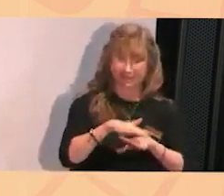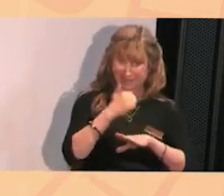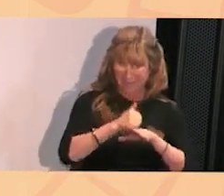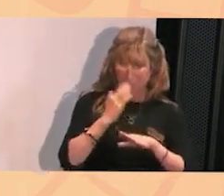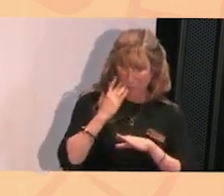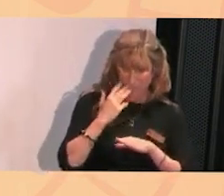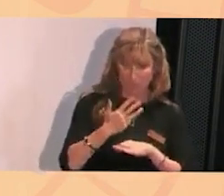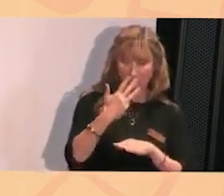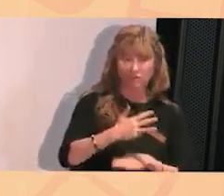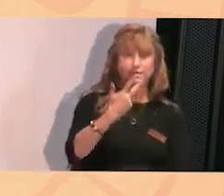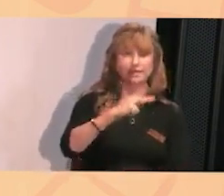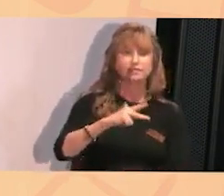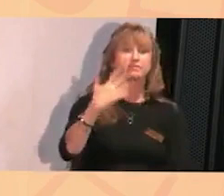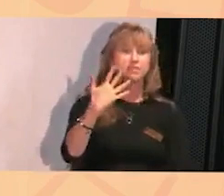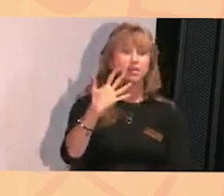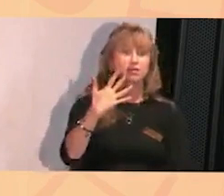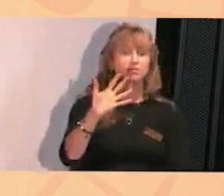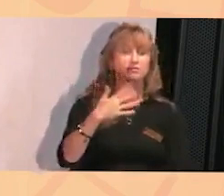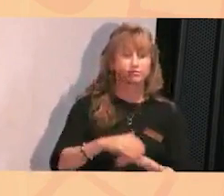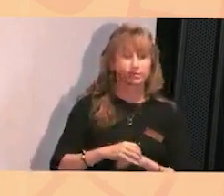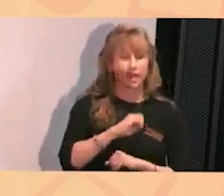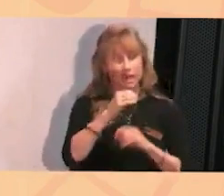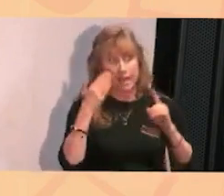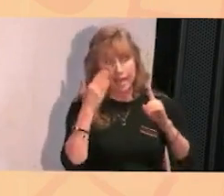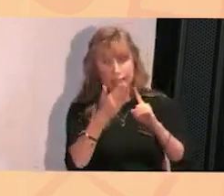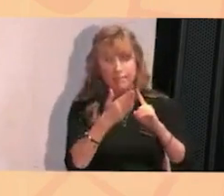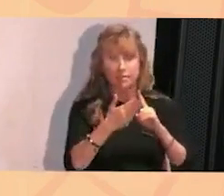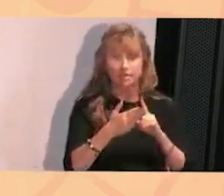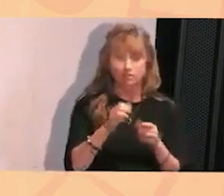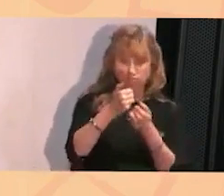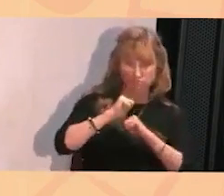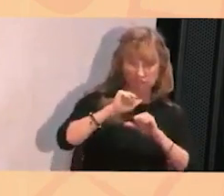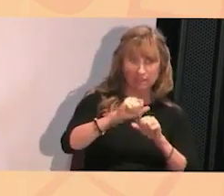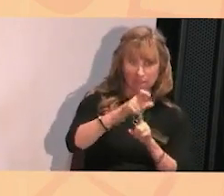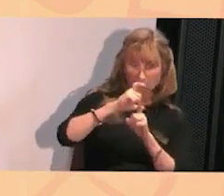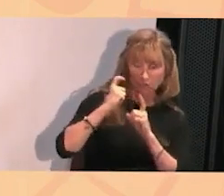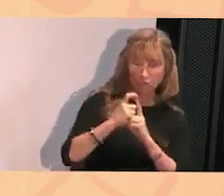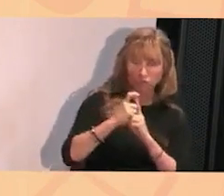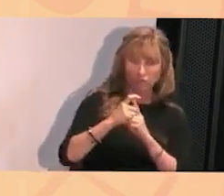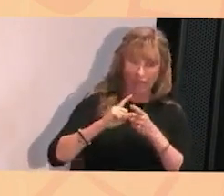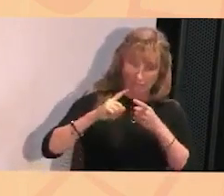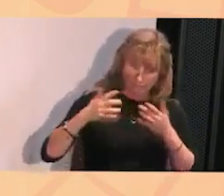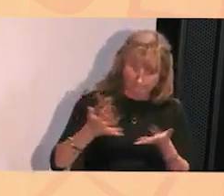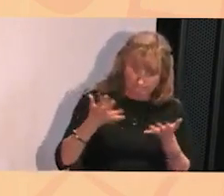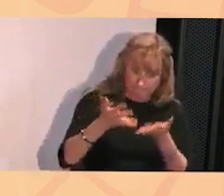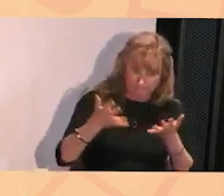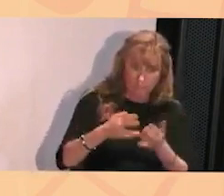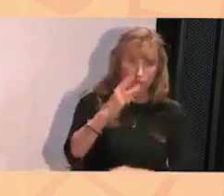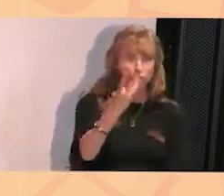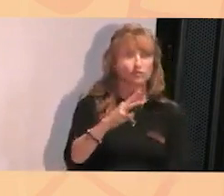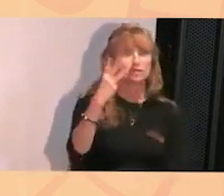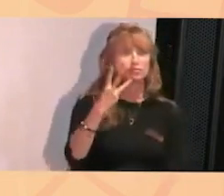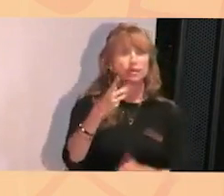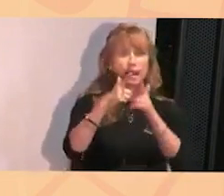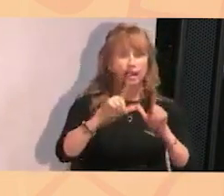1985 by Kimberley Aboriginal leaders, and our mission is the cultural protection and maintenance of the 33 language groups. I wish to